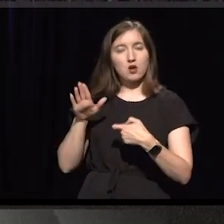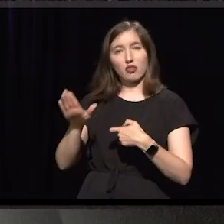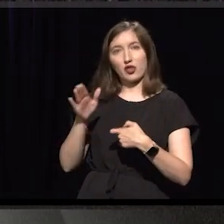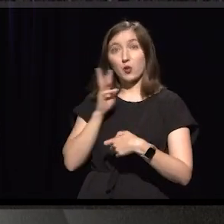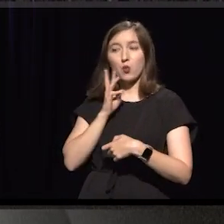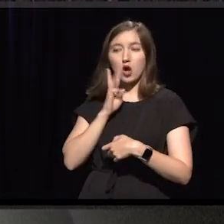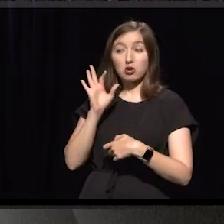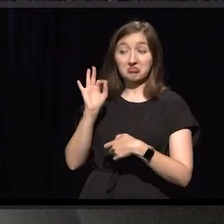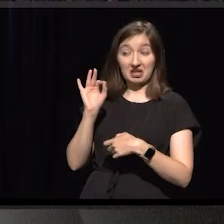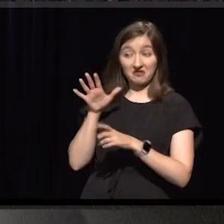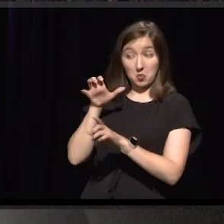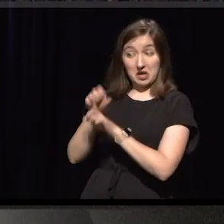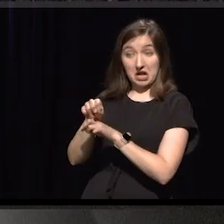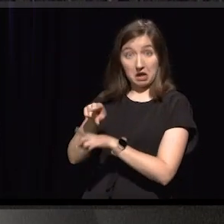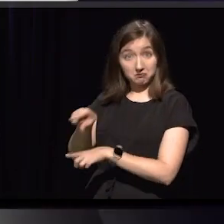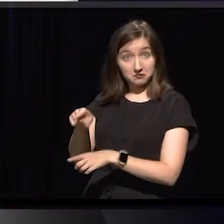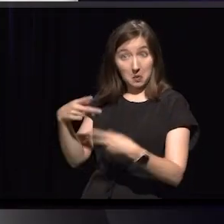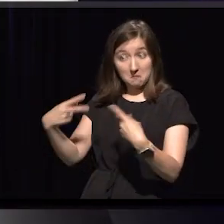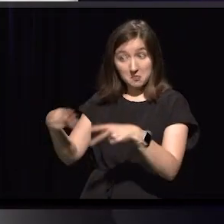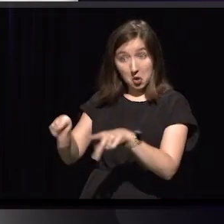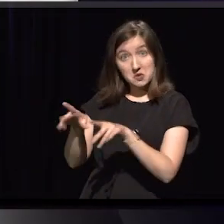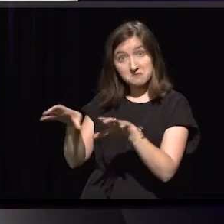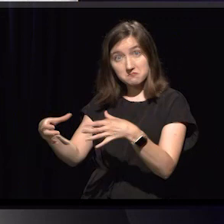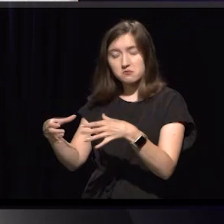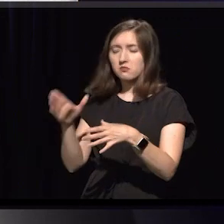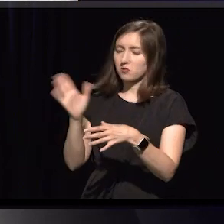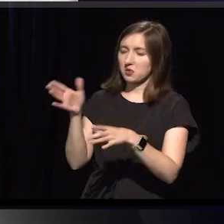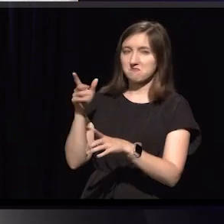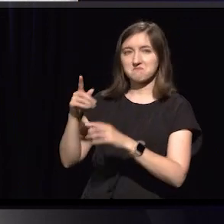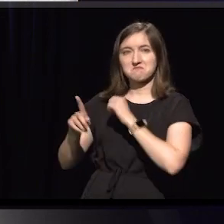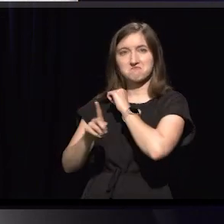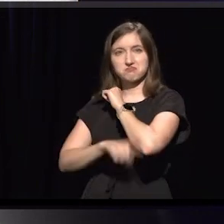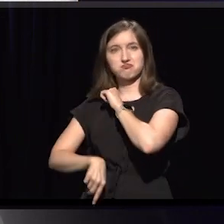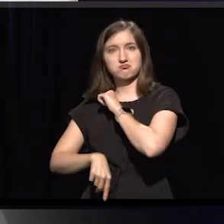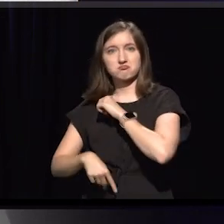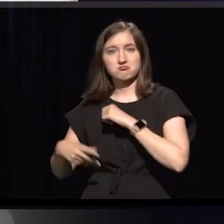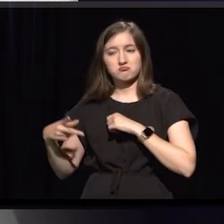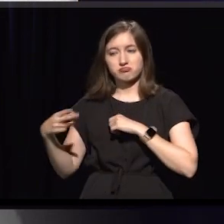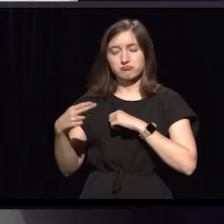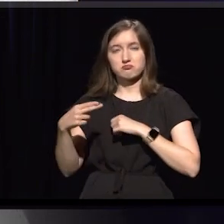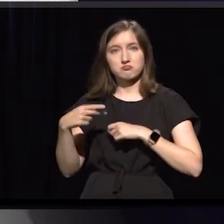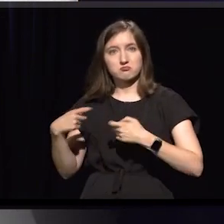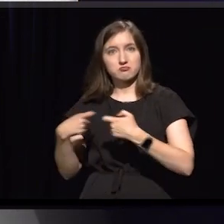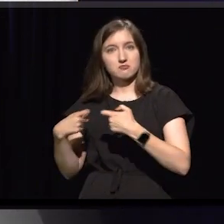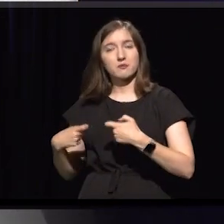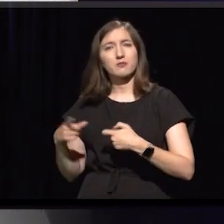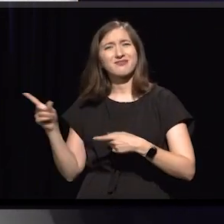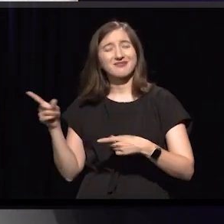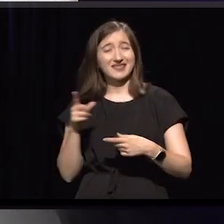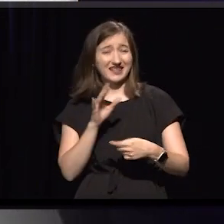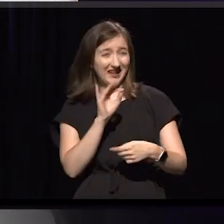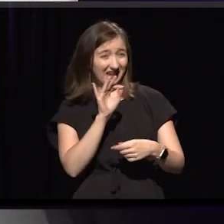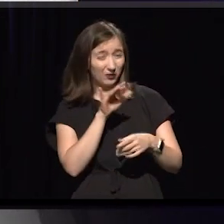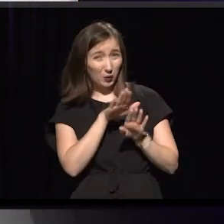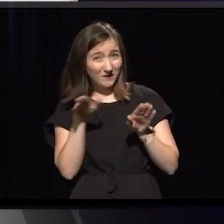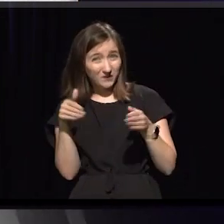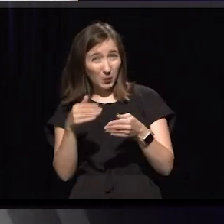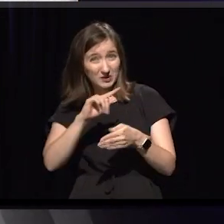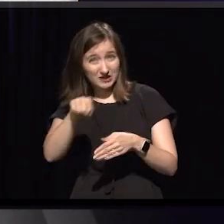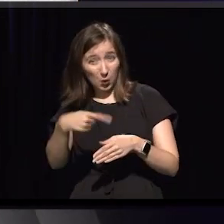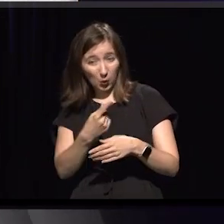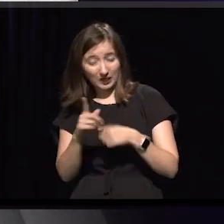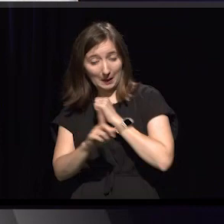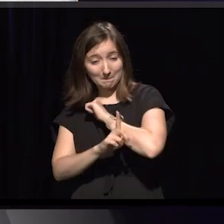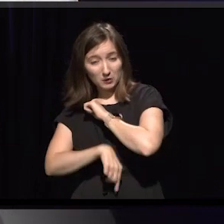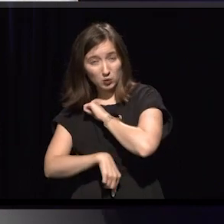Again, if we focus on the punitive and simply on enforcement, then we are missing the point. We